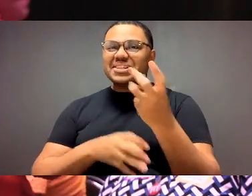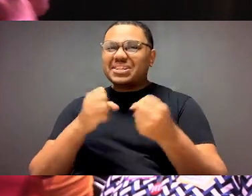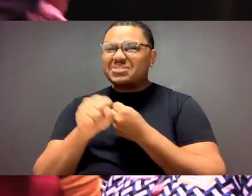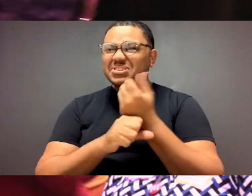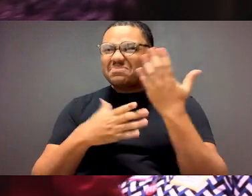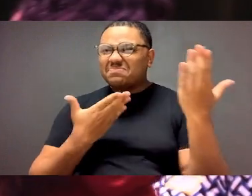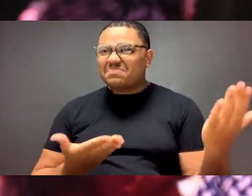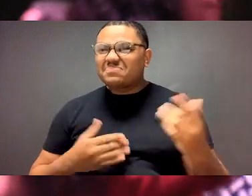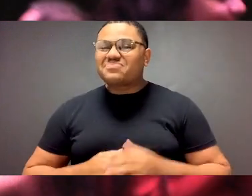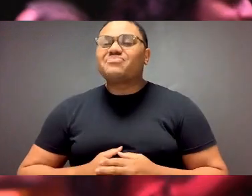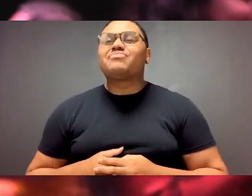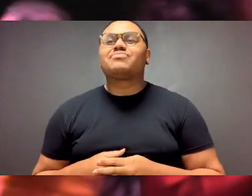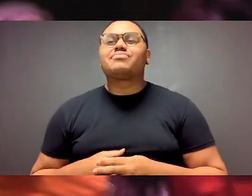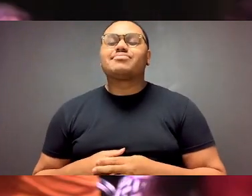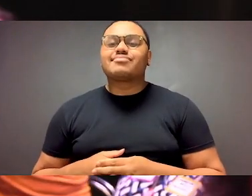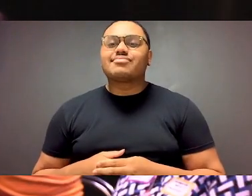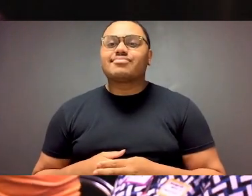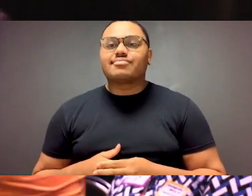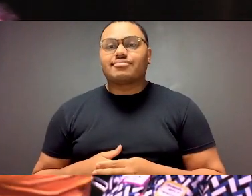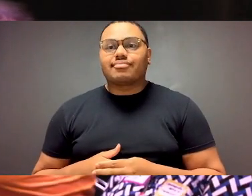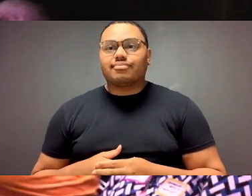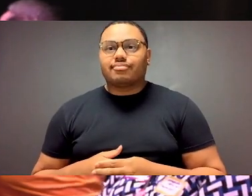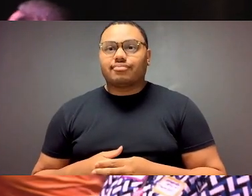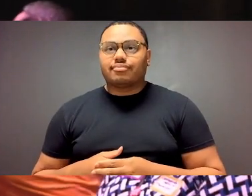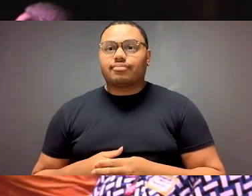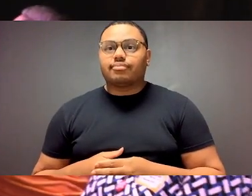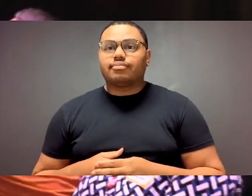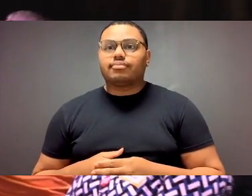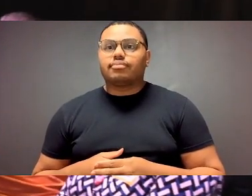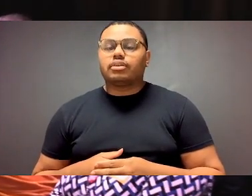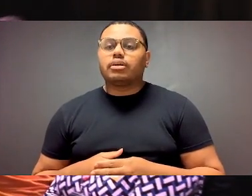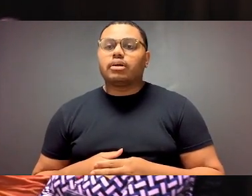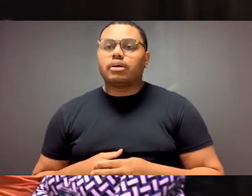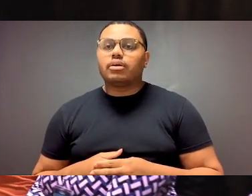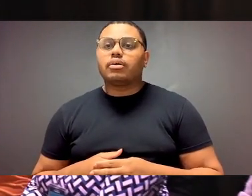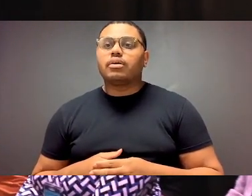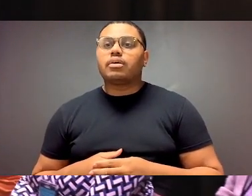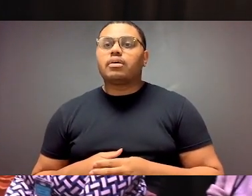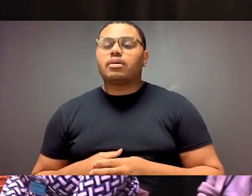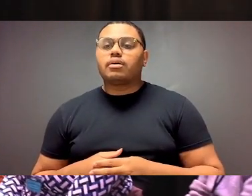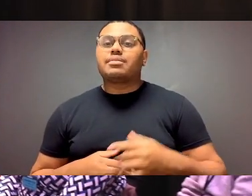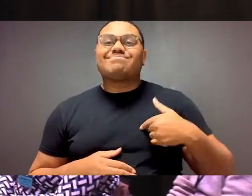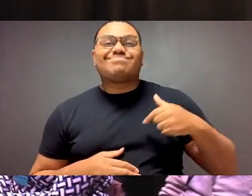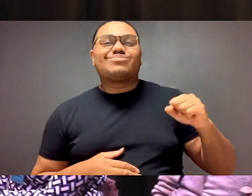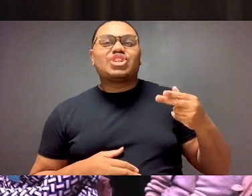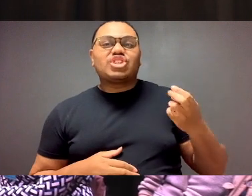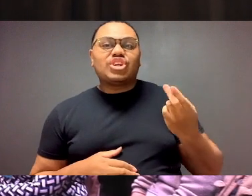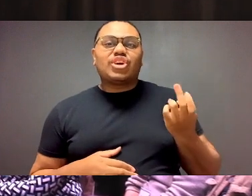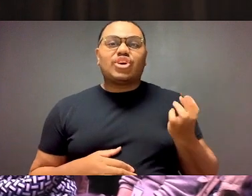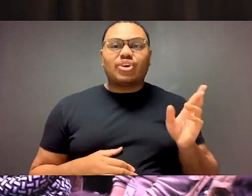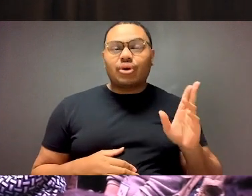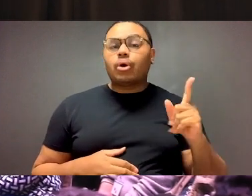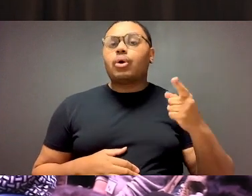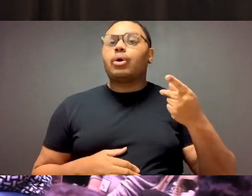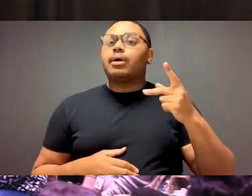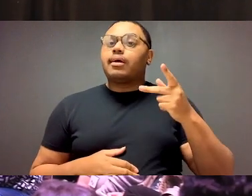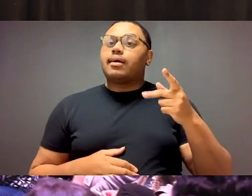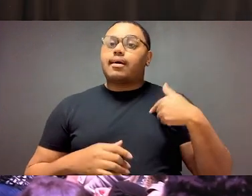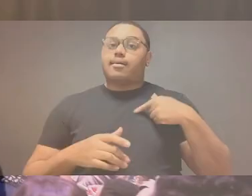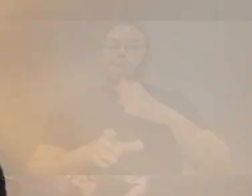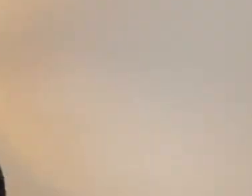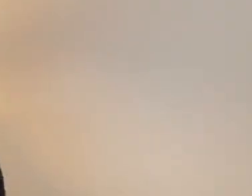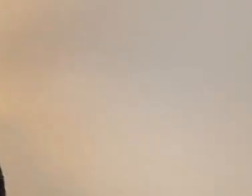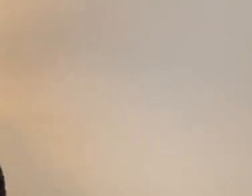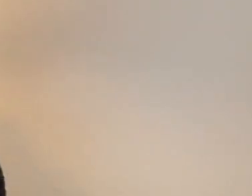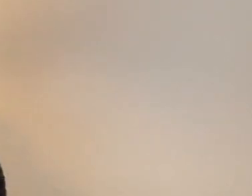Hi, everyone. My name is Emilia Costa-Powell. I use she, her, ella pronouns, and I have been a steering committee member of Latinx Theater Commons